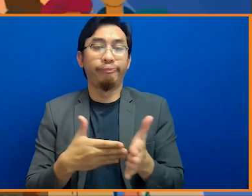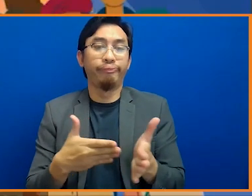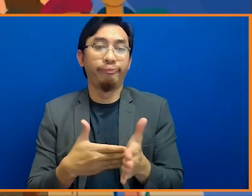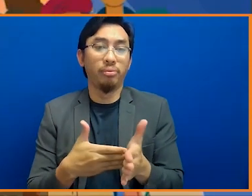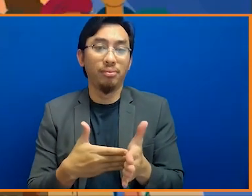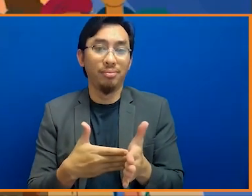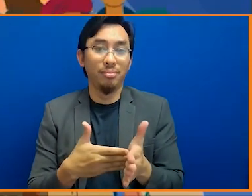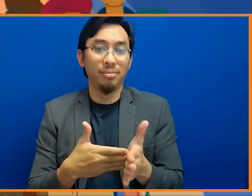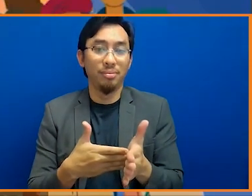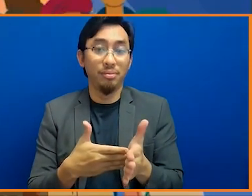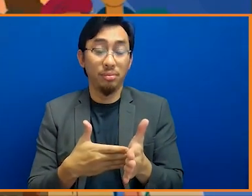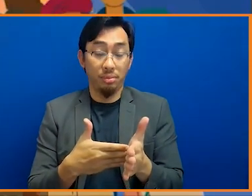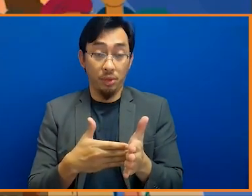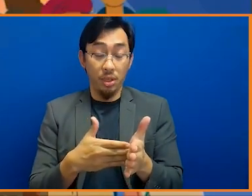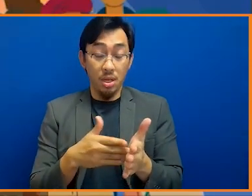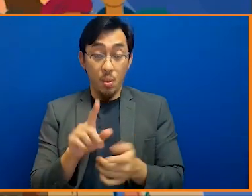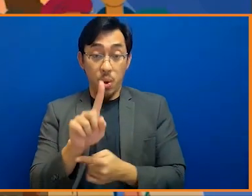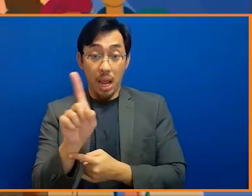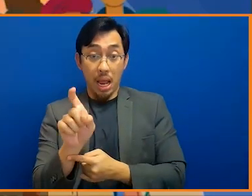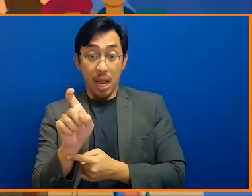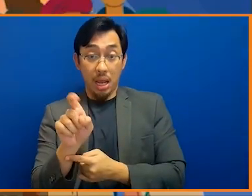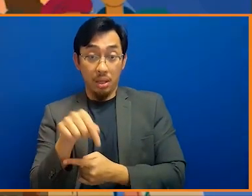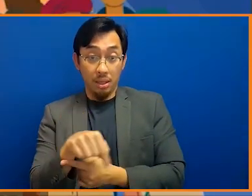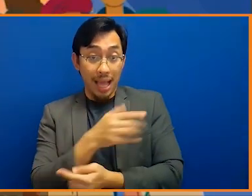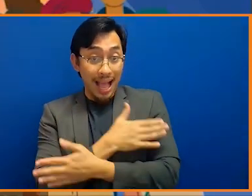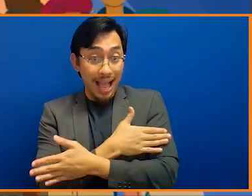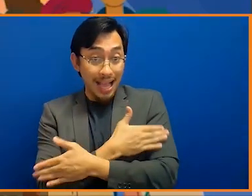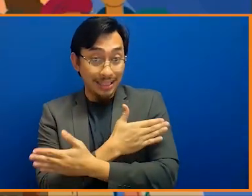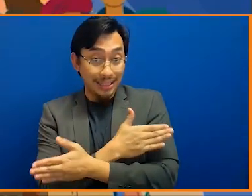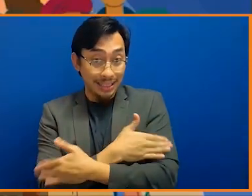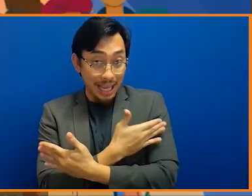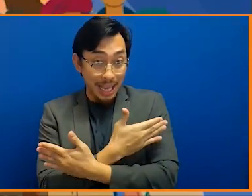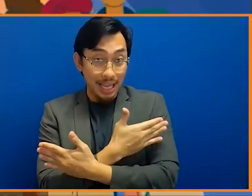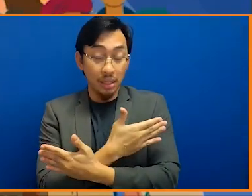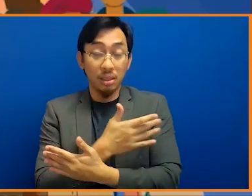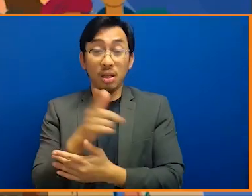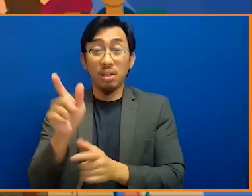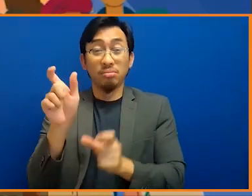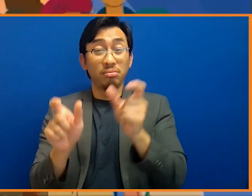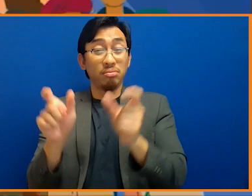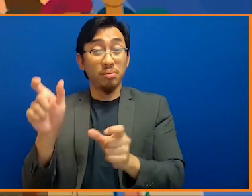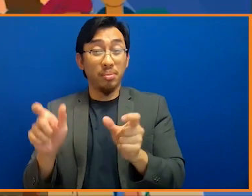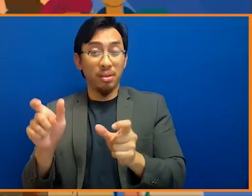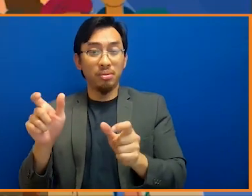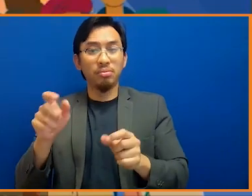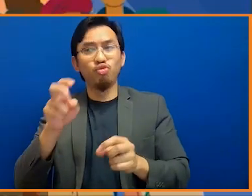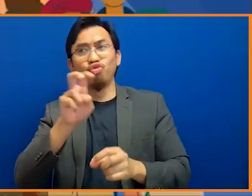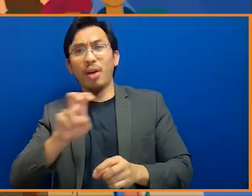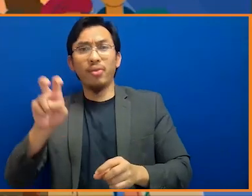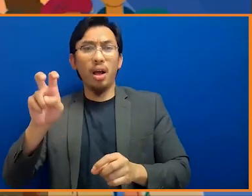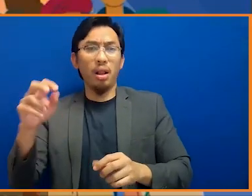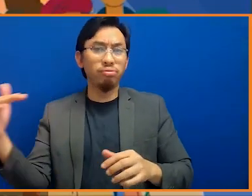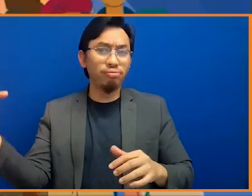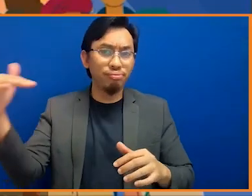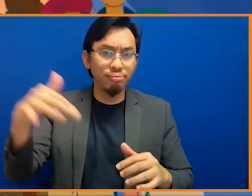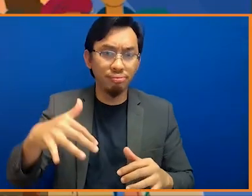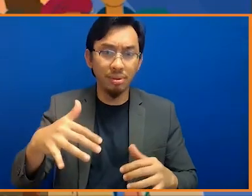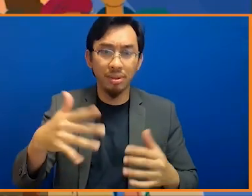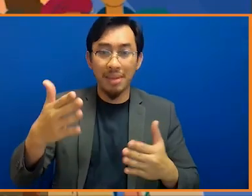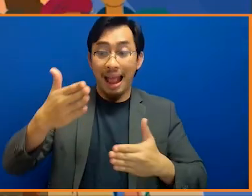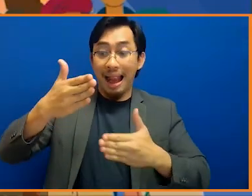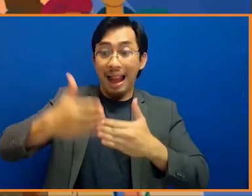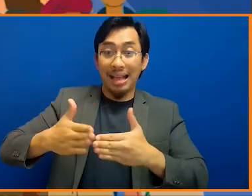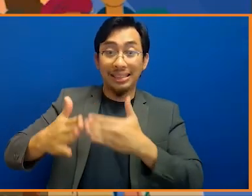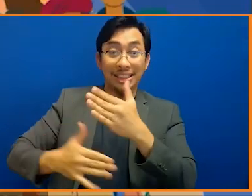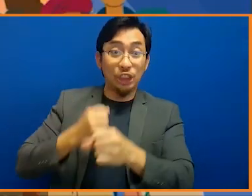language barrier, because in Aceh, there are also tourists that come here, especially in the